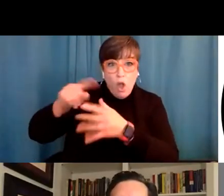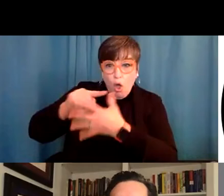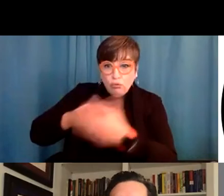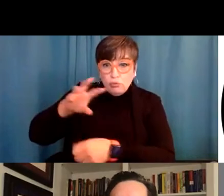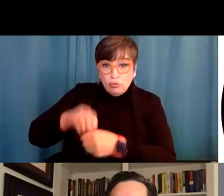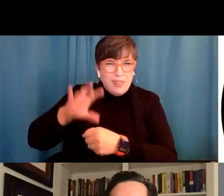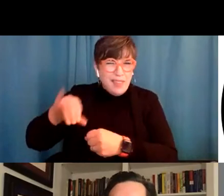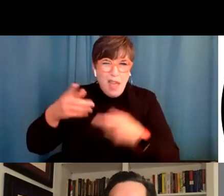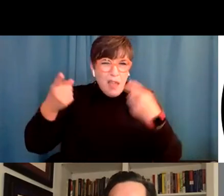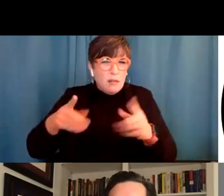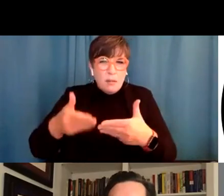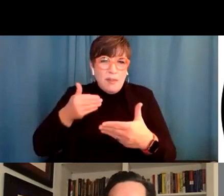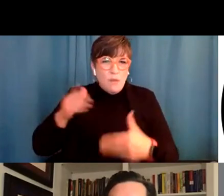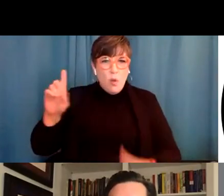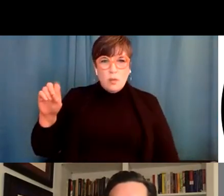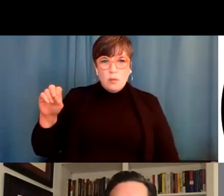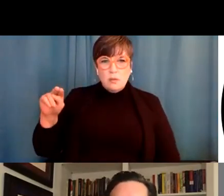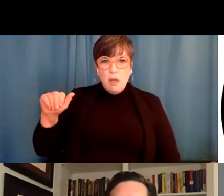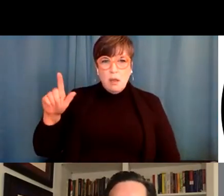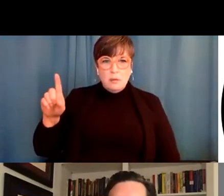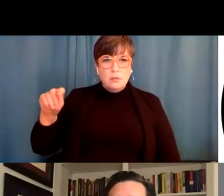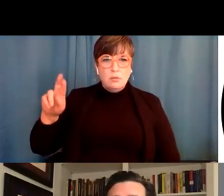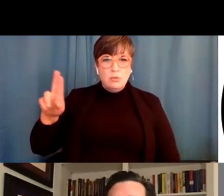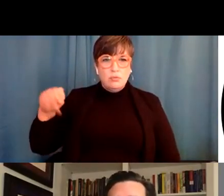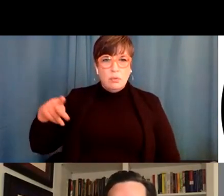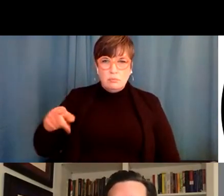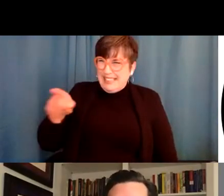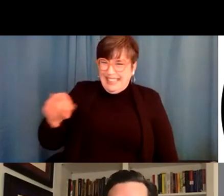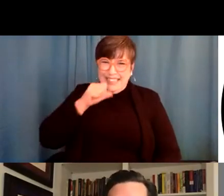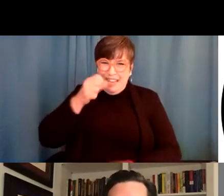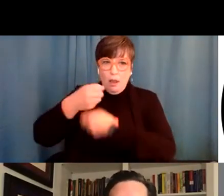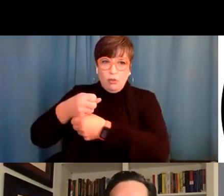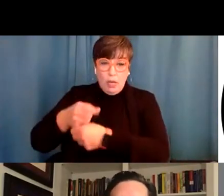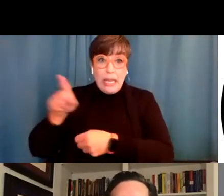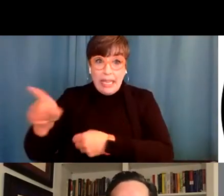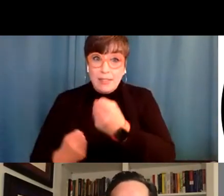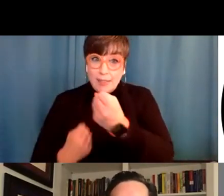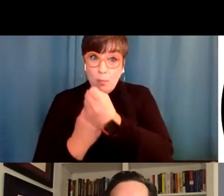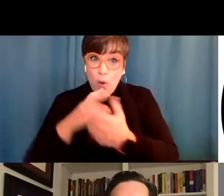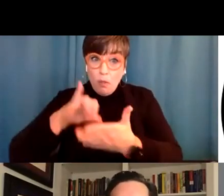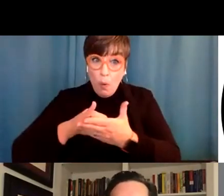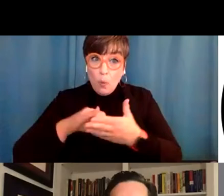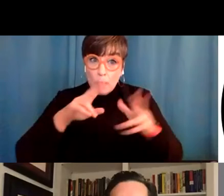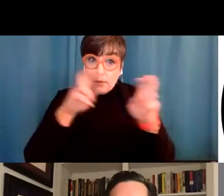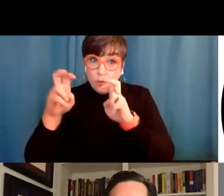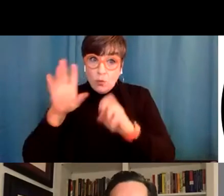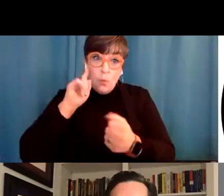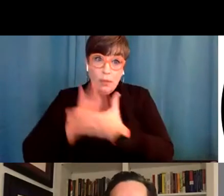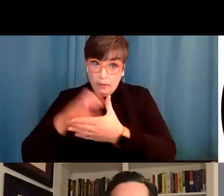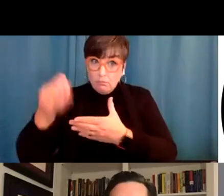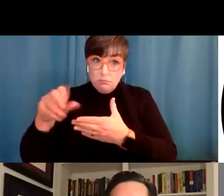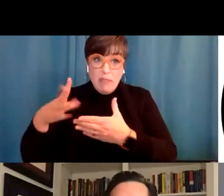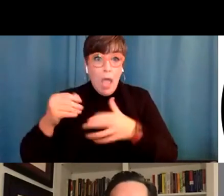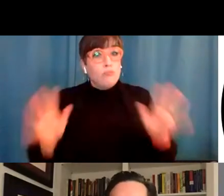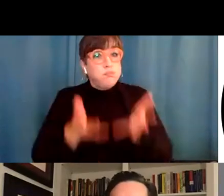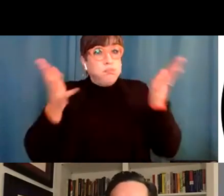He did not create these issues. He helped give rise to them. And I think that the second